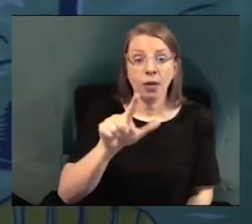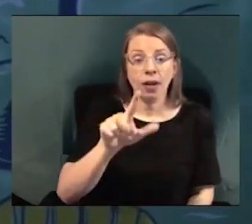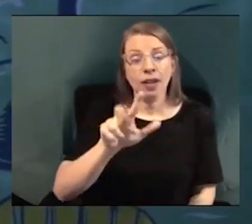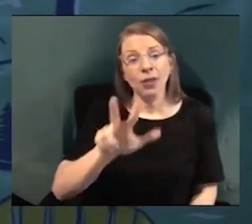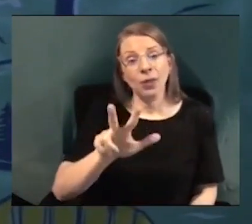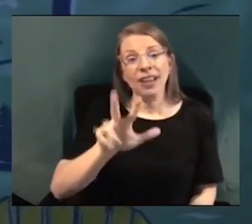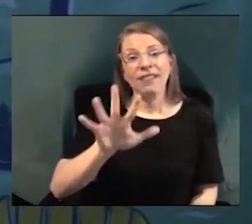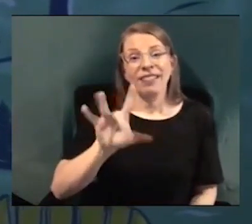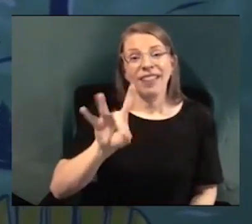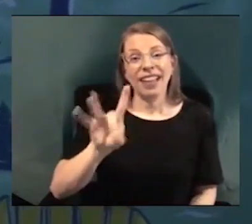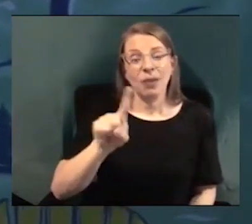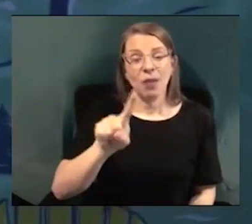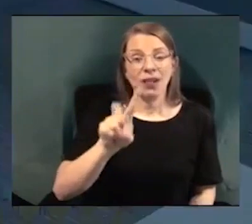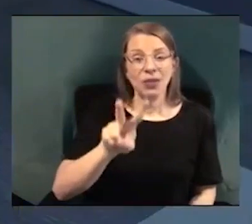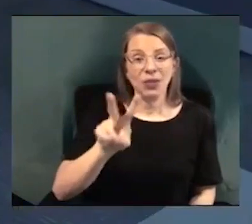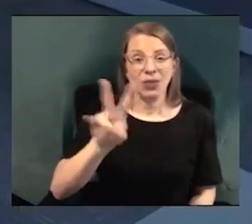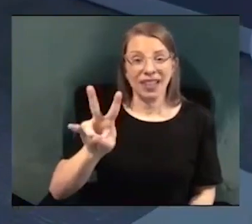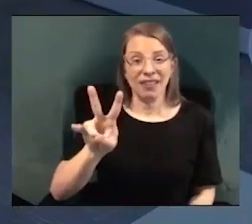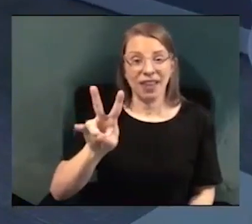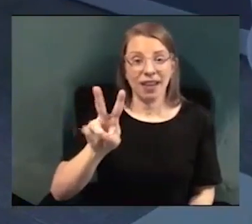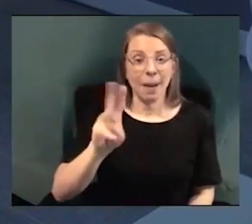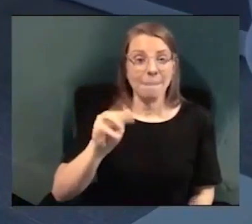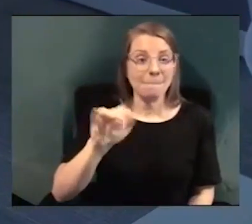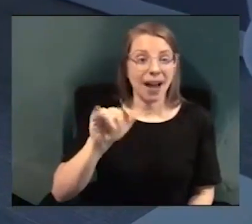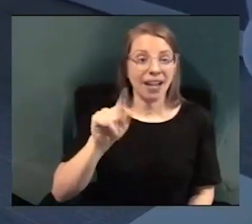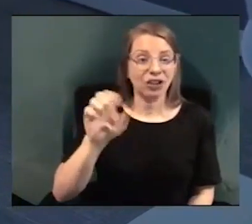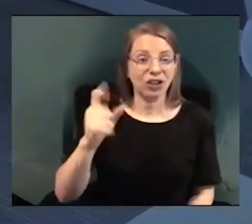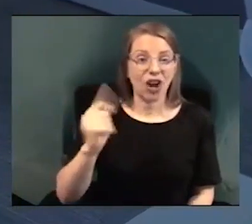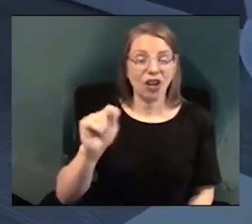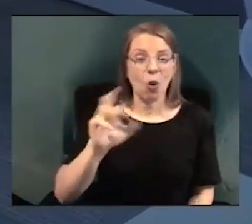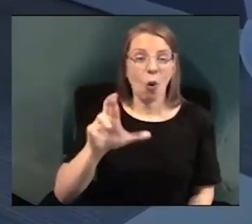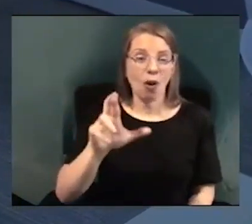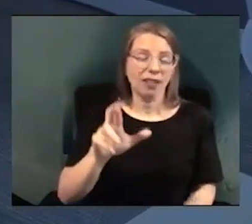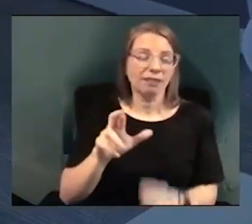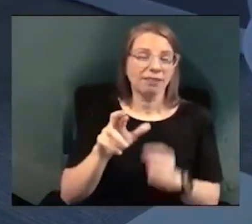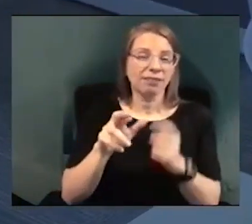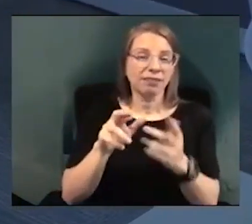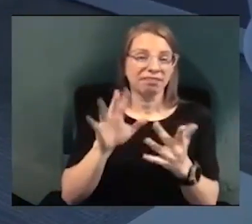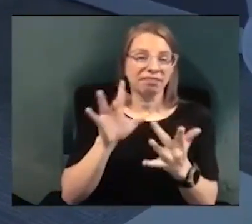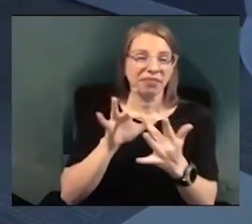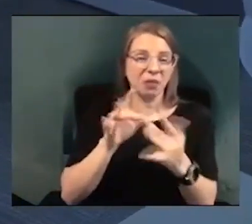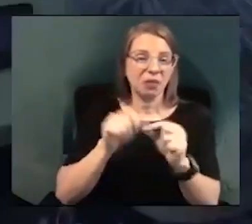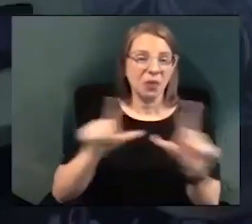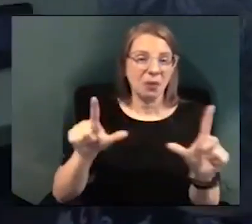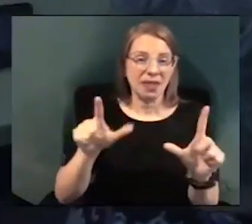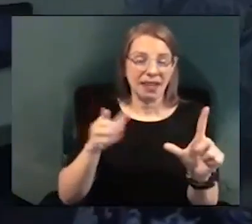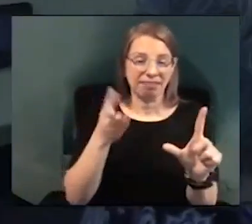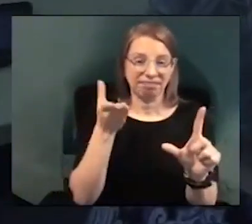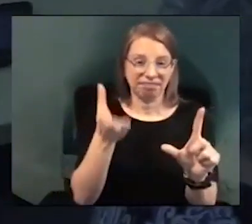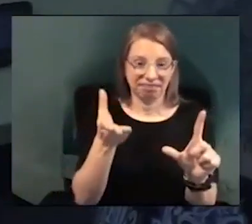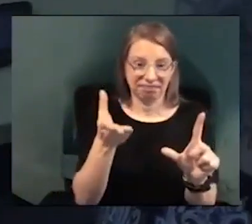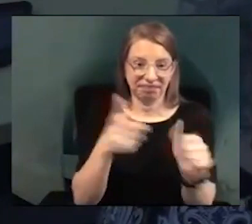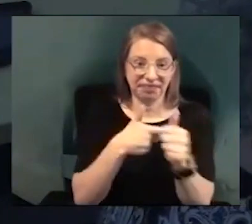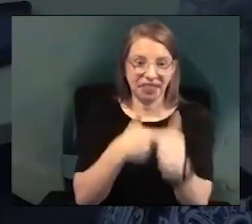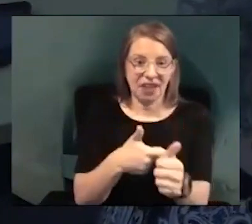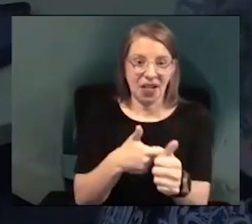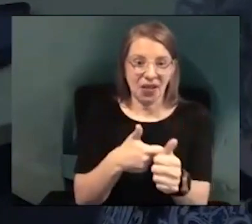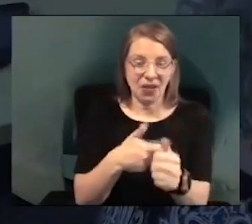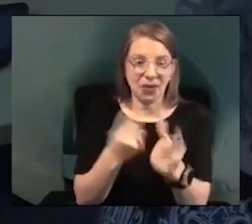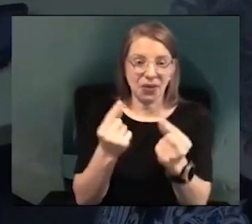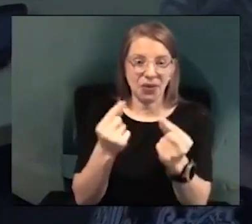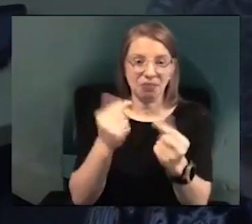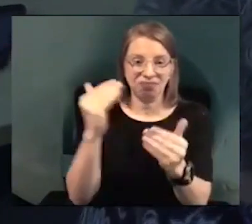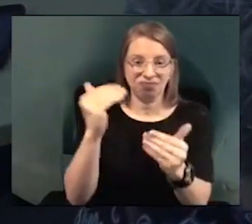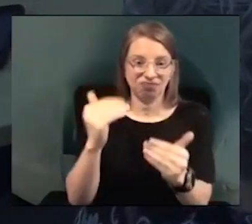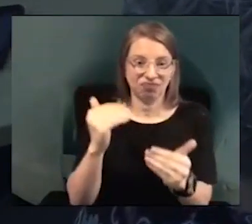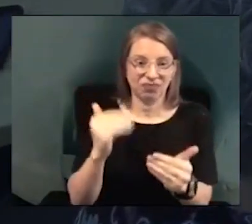913-588-1227. Go to MyChart or log on to kansashealthsystem.com /vaccine and follow the prompts. Remember, you don't have to be a patient here to get a